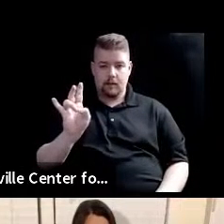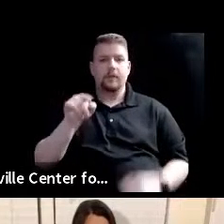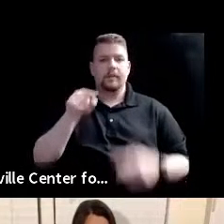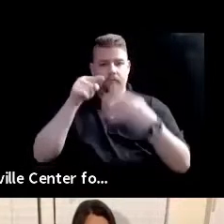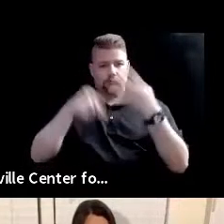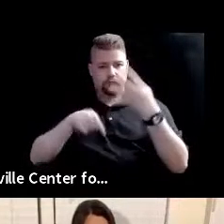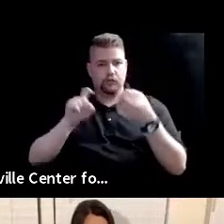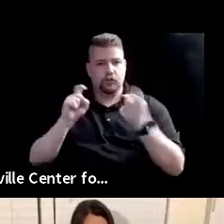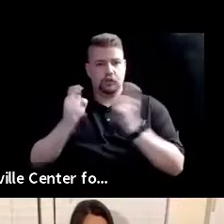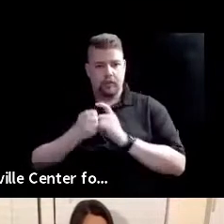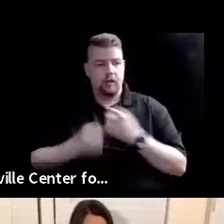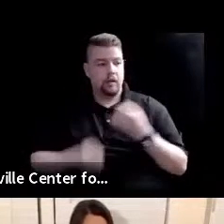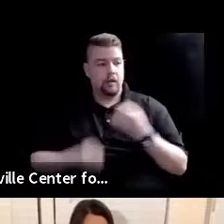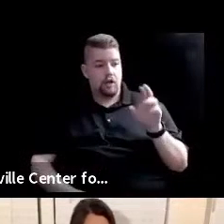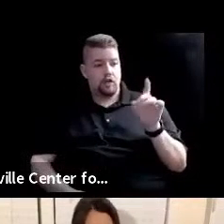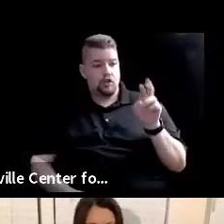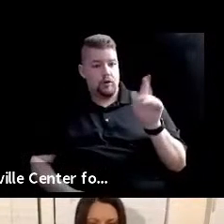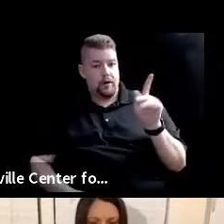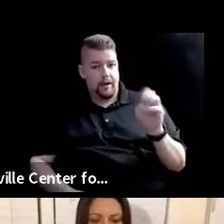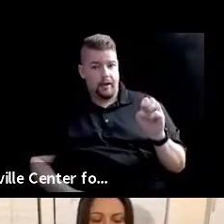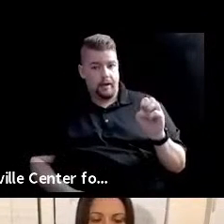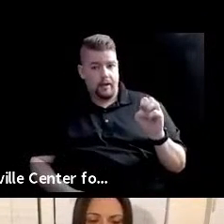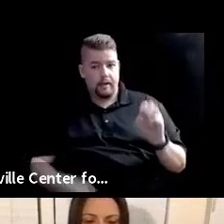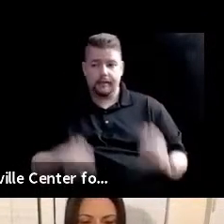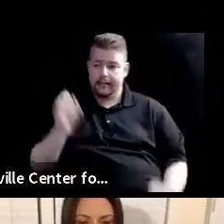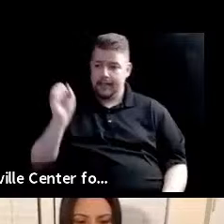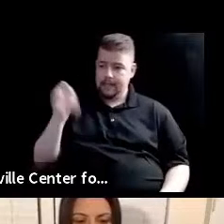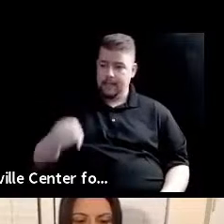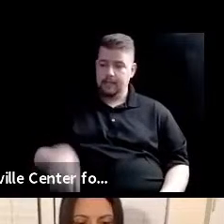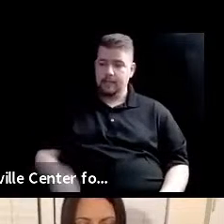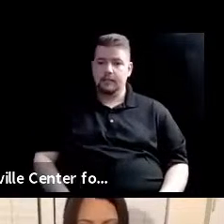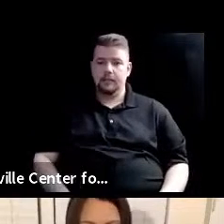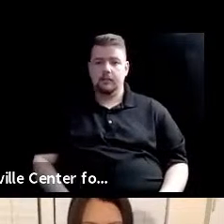changes. Dr. Drake, Yes.